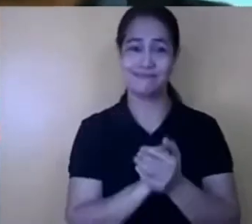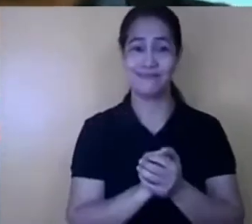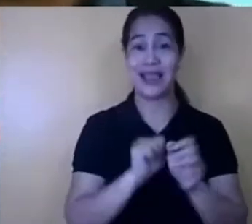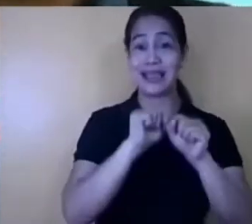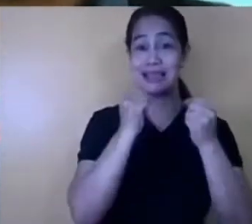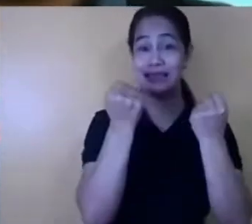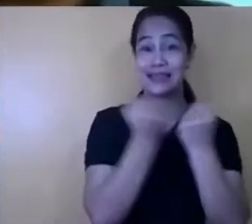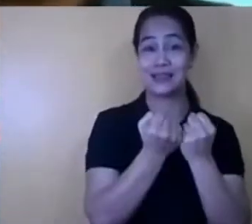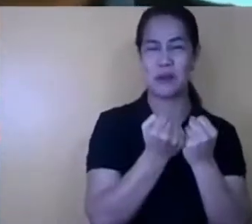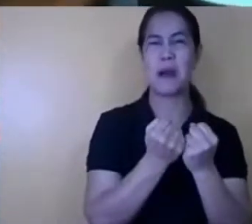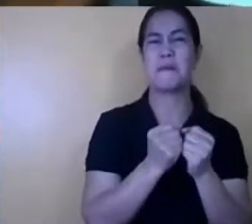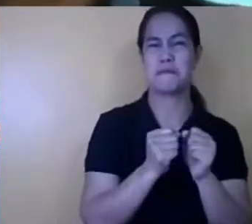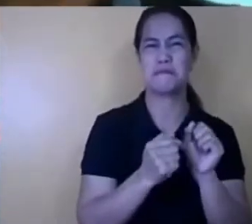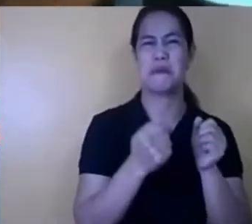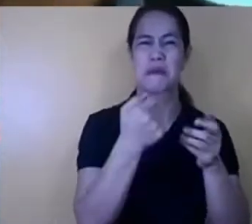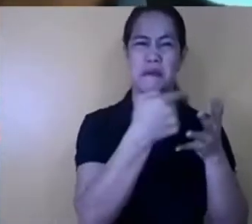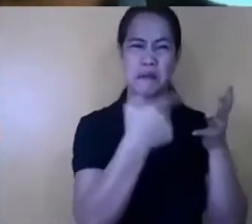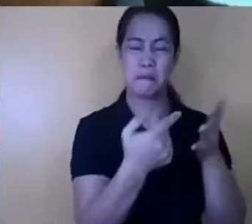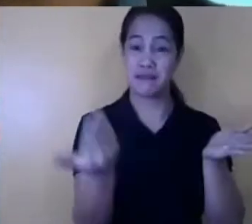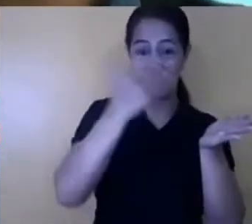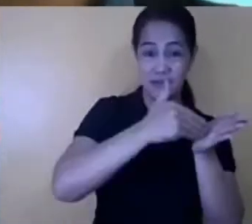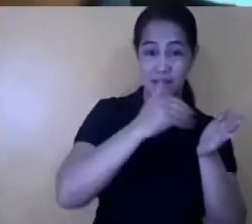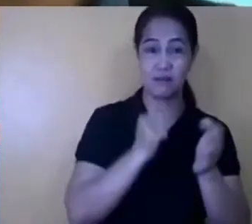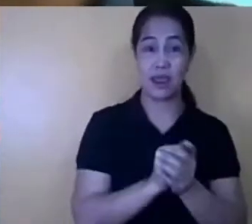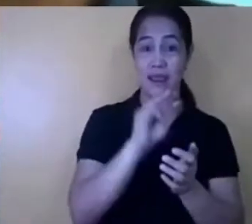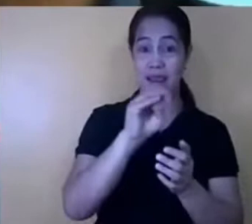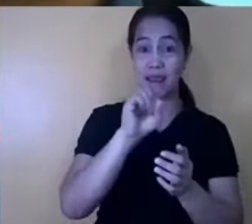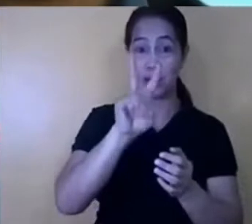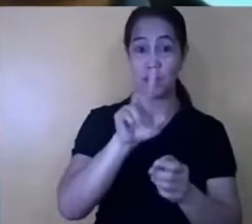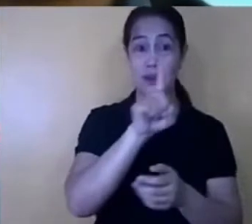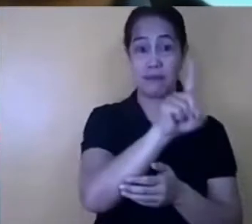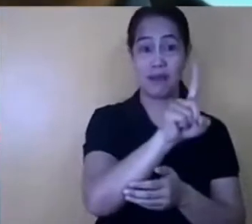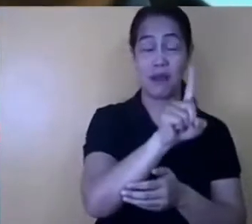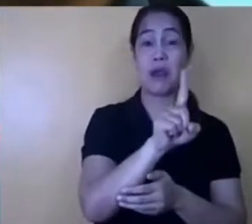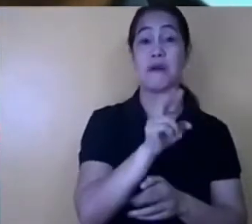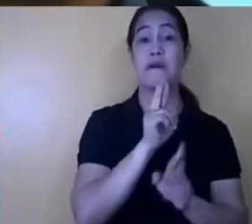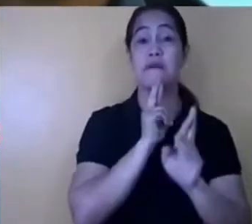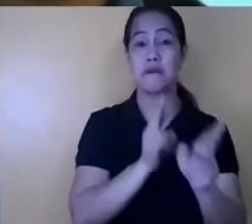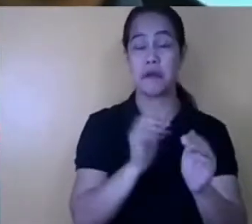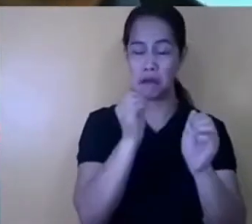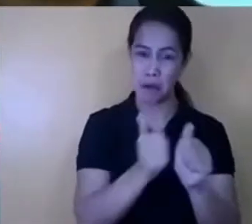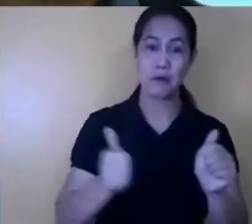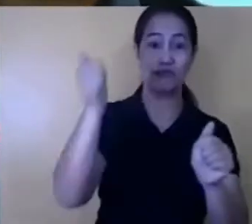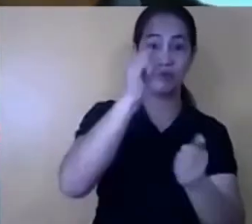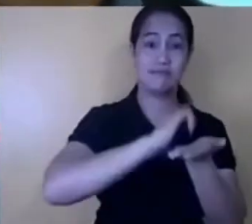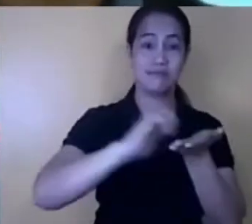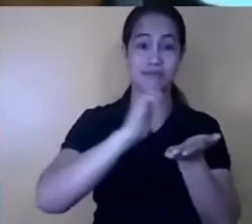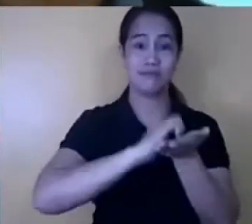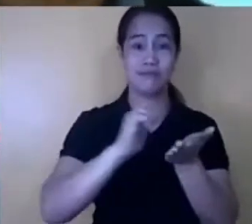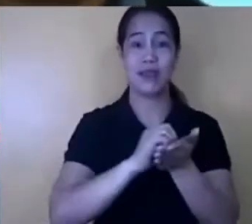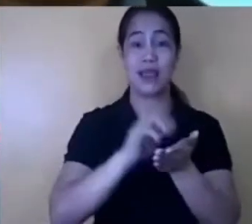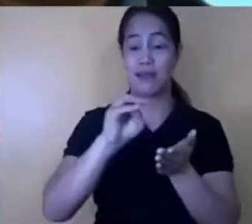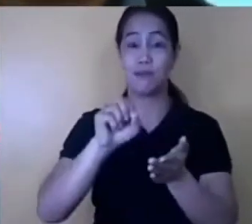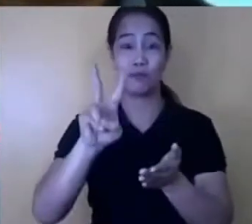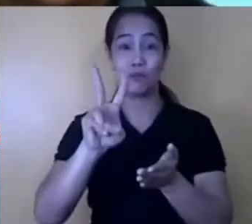verification. But again, MOV 1 correspond to your outstanding practice, MOV 2 to